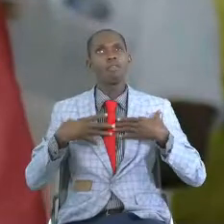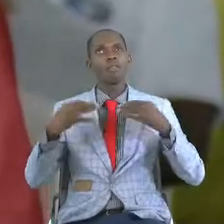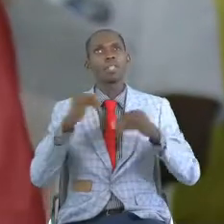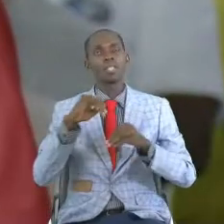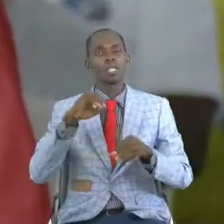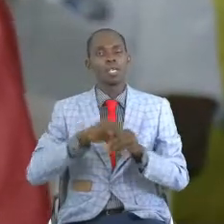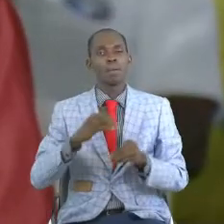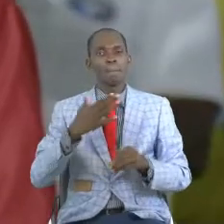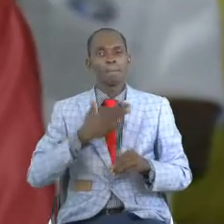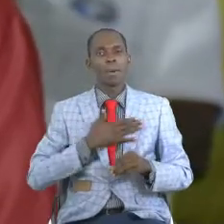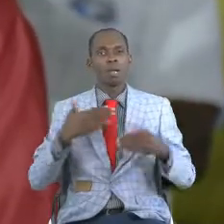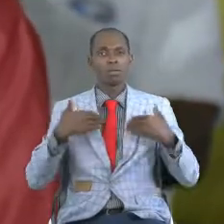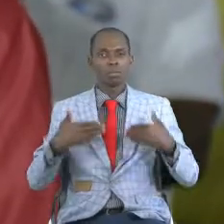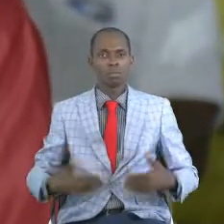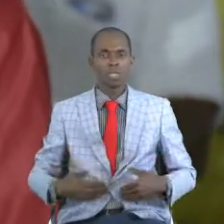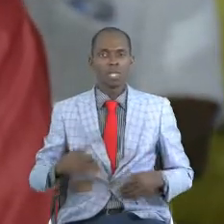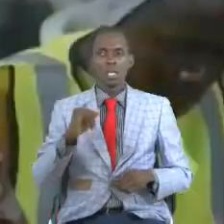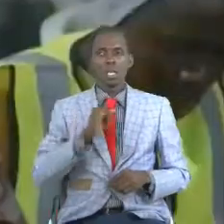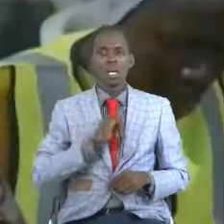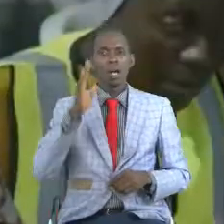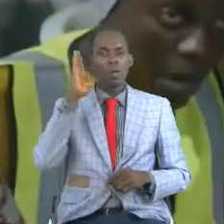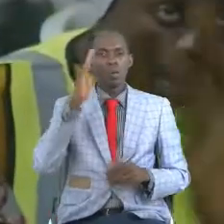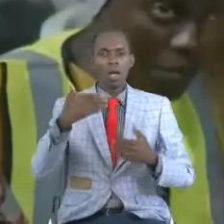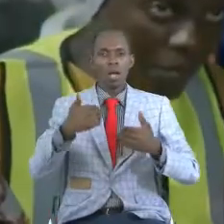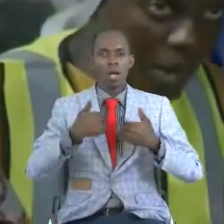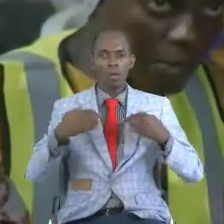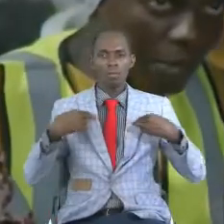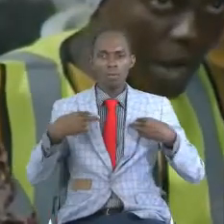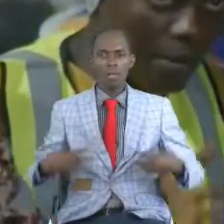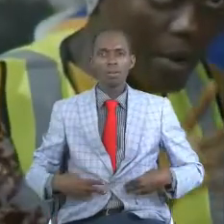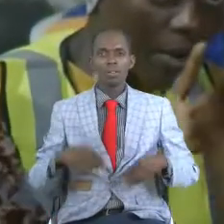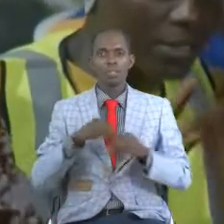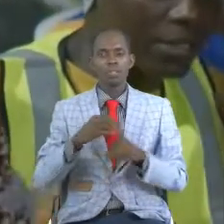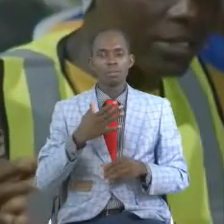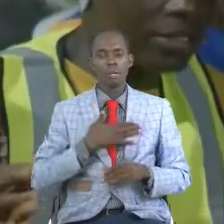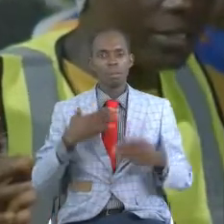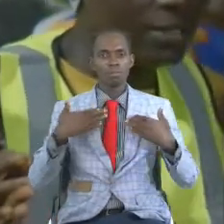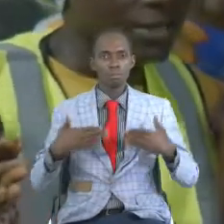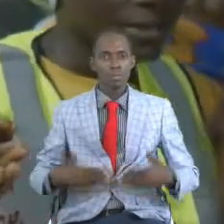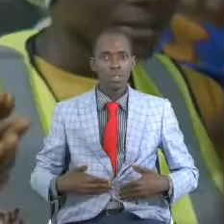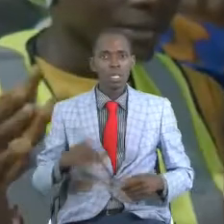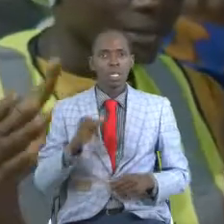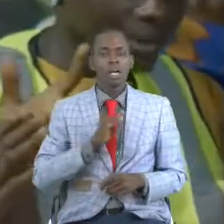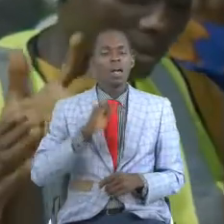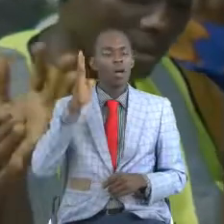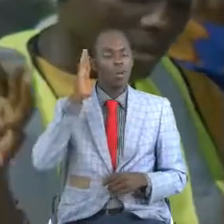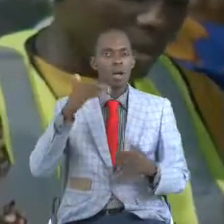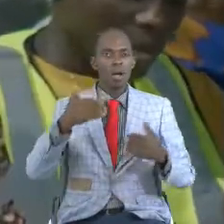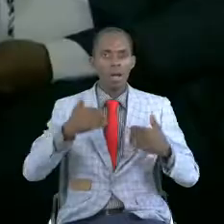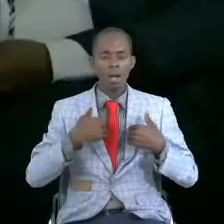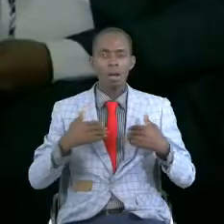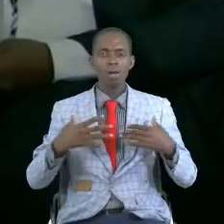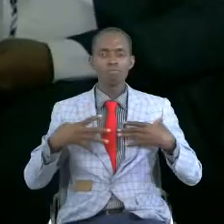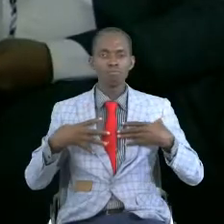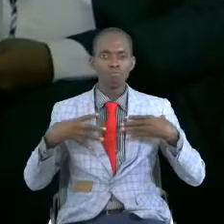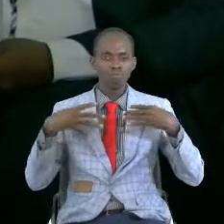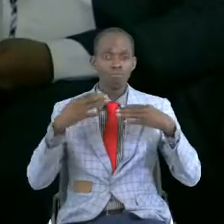have health in my body. I will have wholeness in my body.